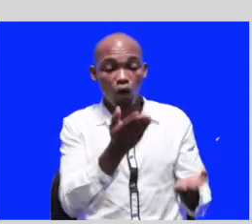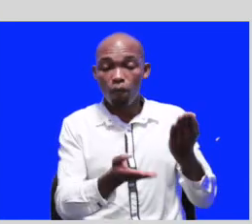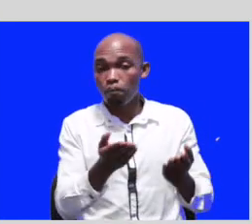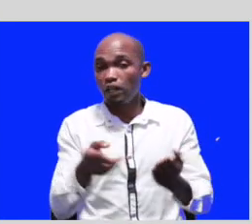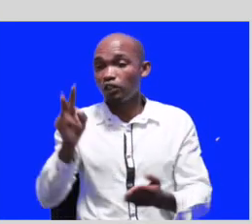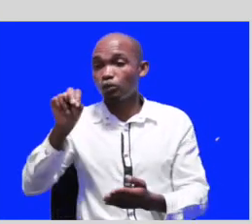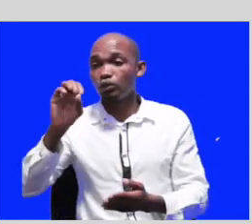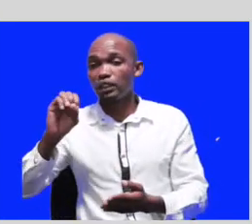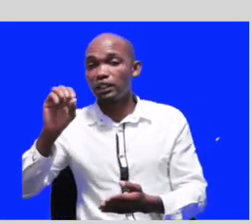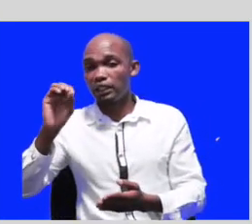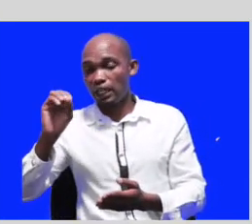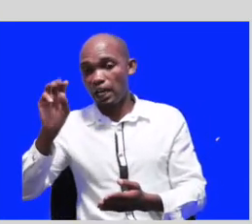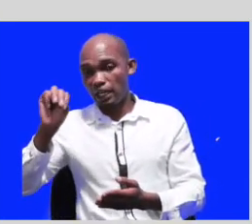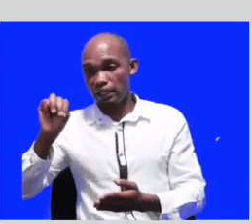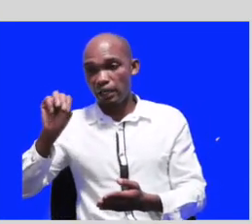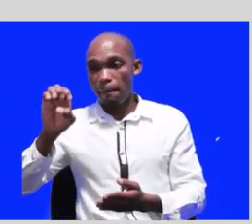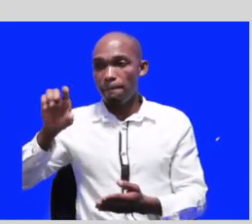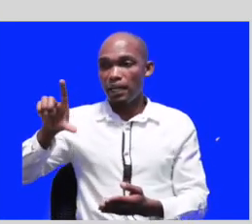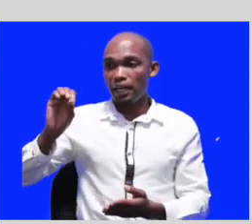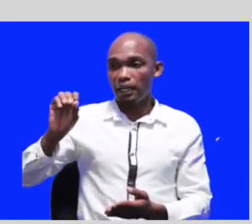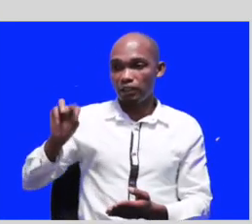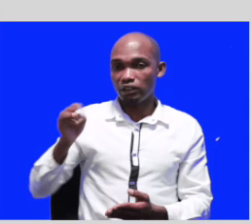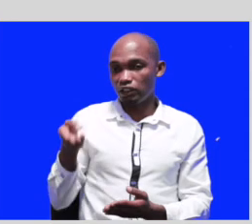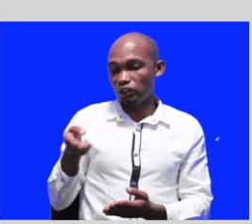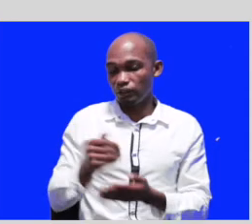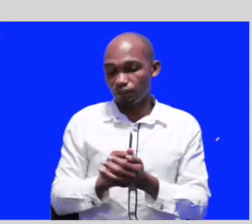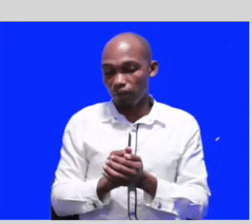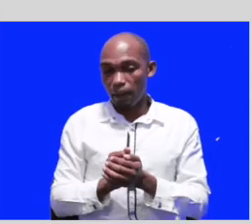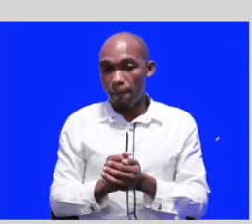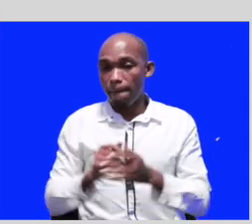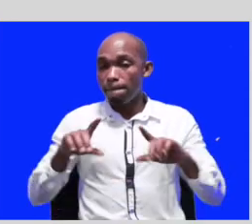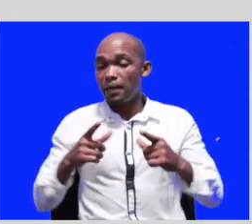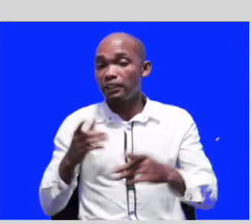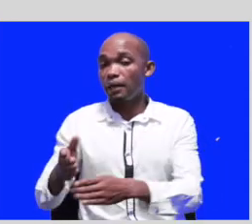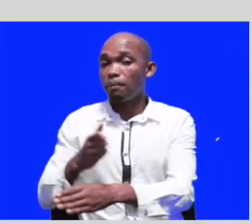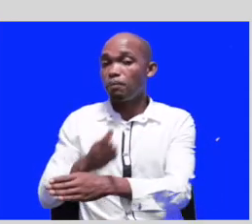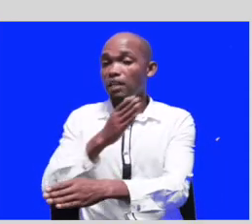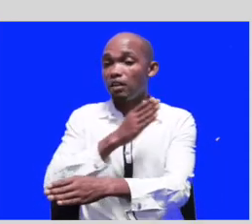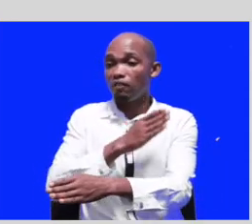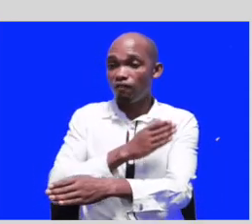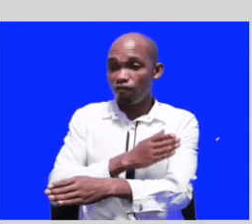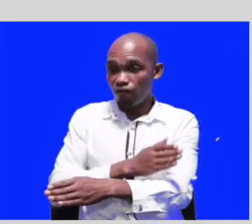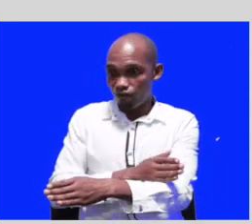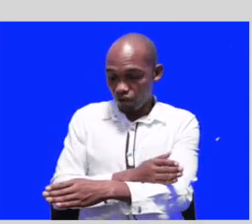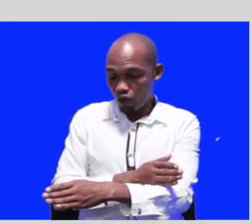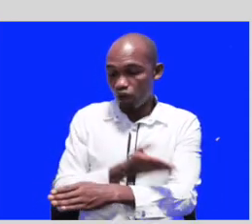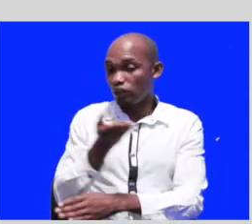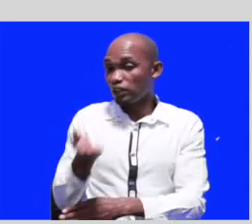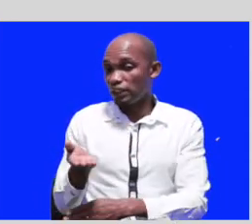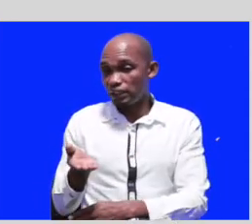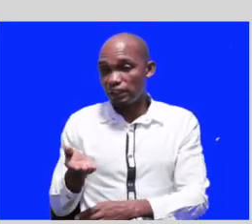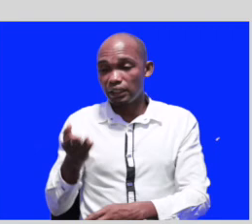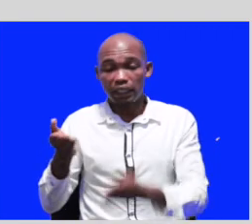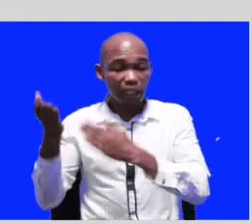frequent melanic variety compared to the non-melanic variety. Before the Industrial Revolution in Europe, the